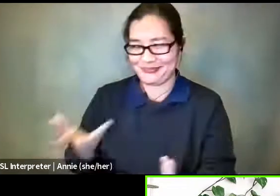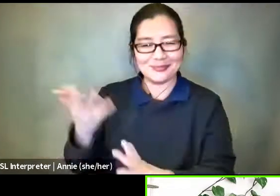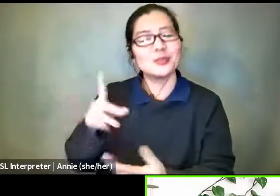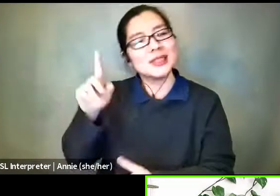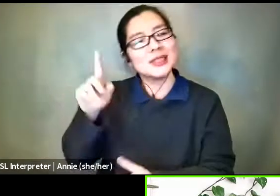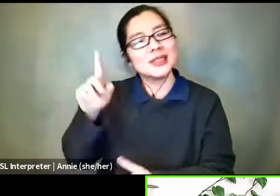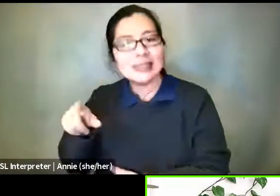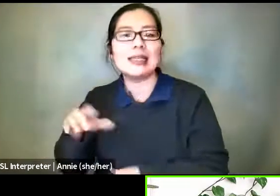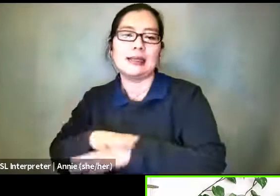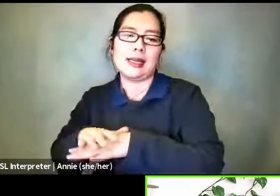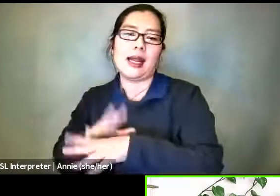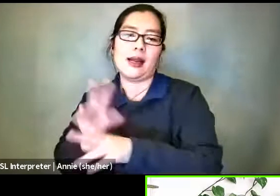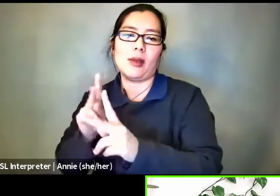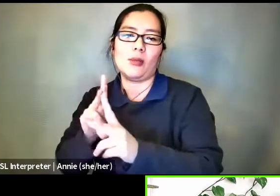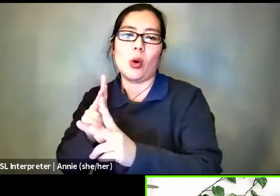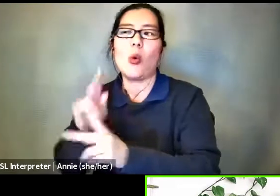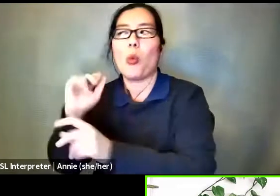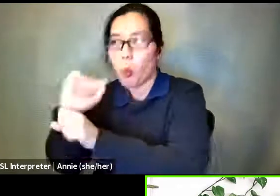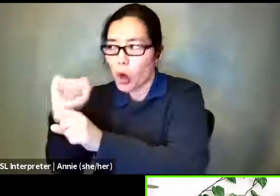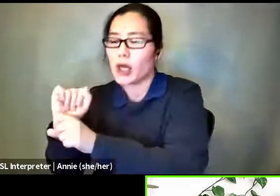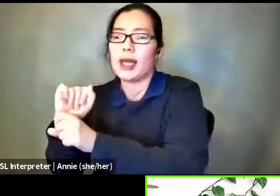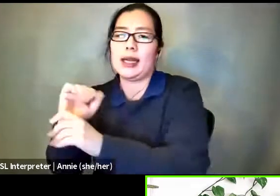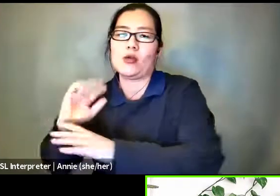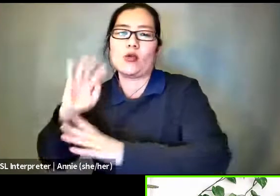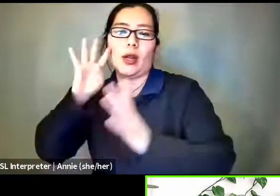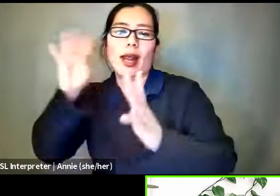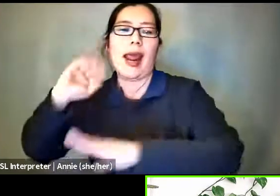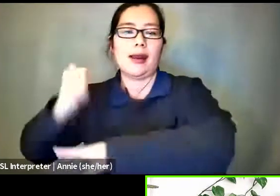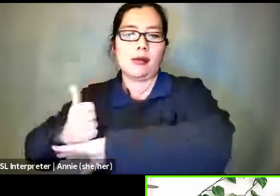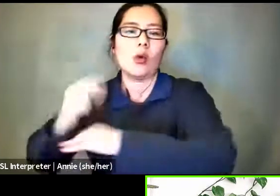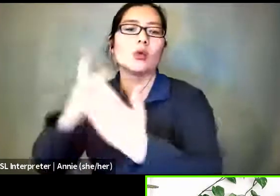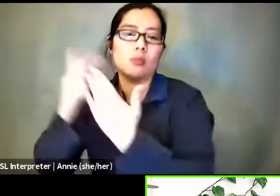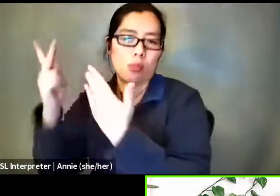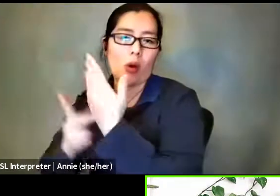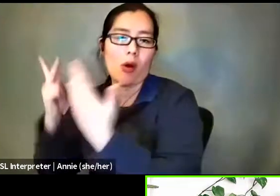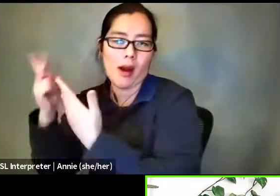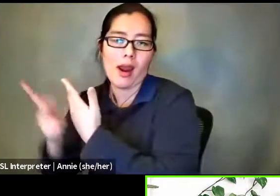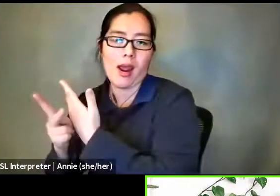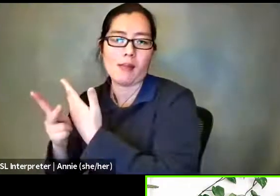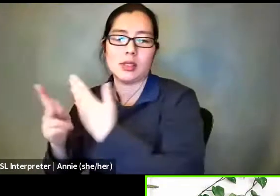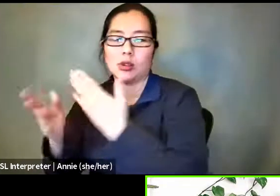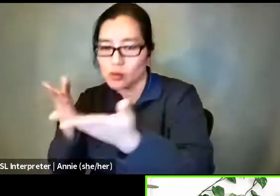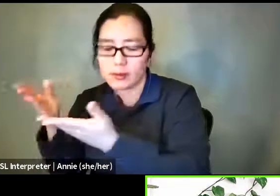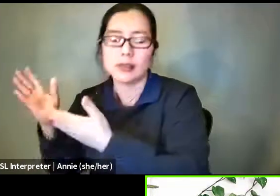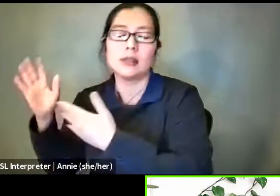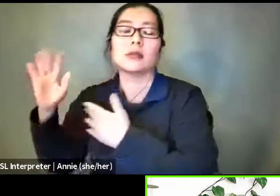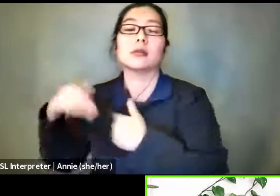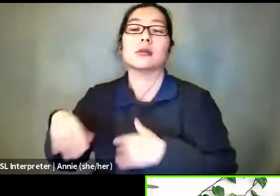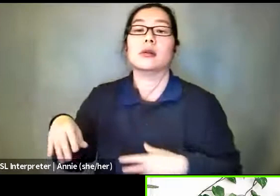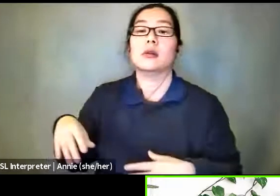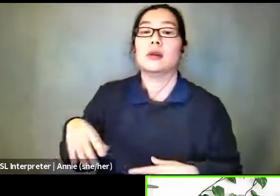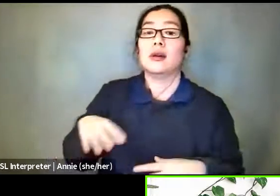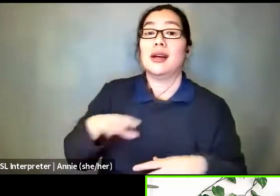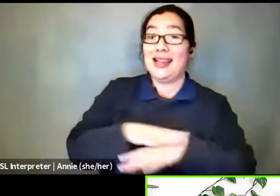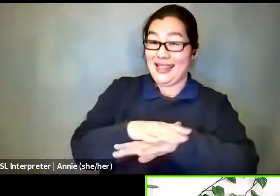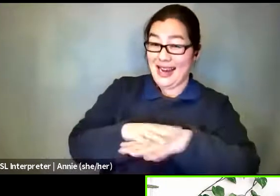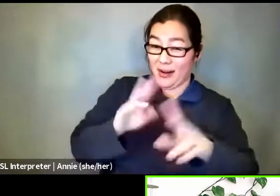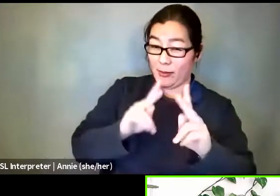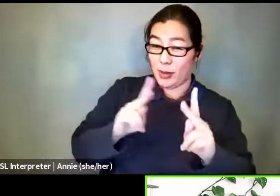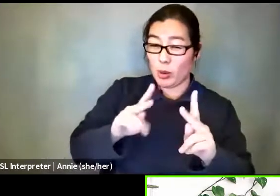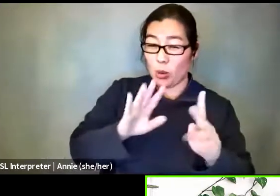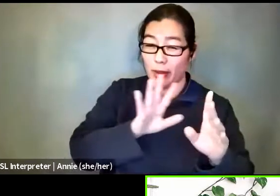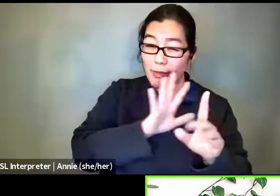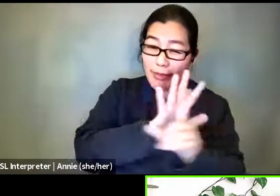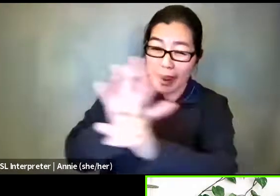functionality of these programs? Folks with these different, diverse, and rich cosmologies, I think would bring a lot to